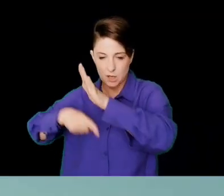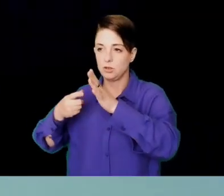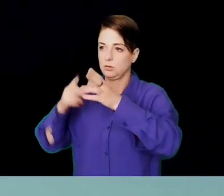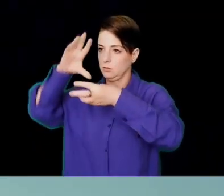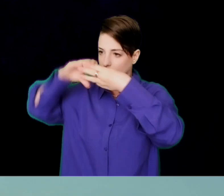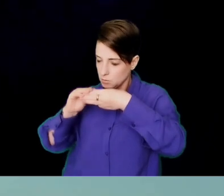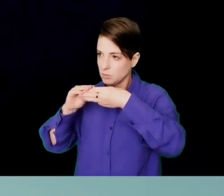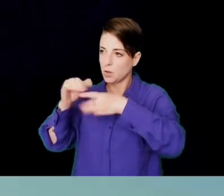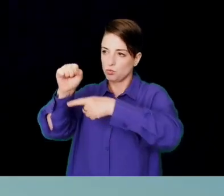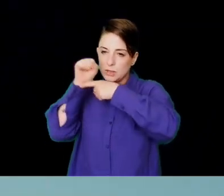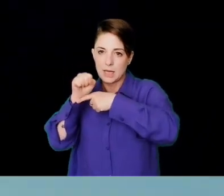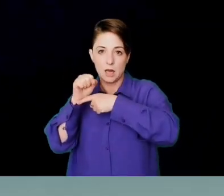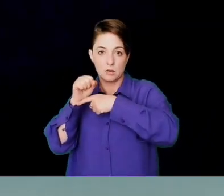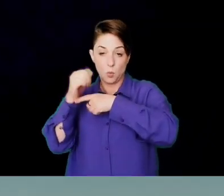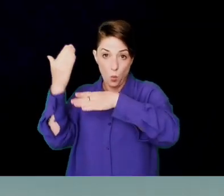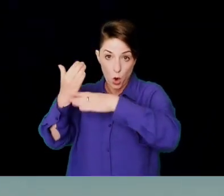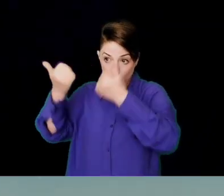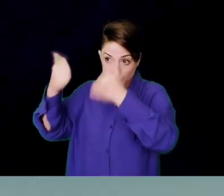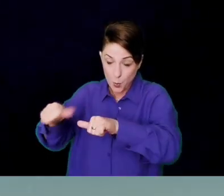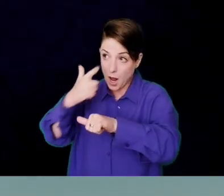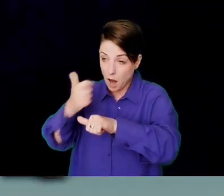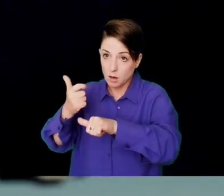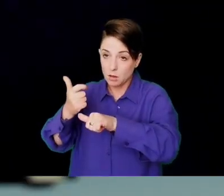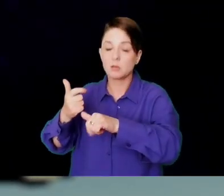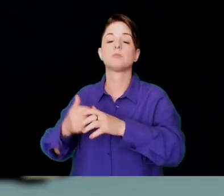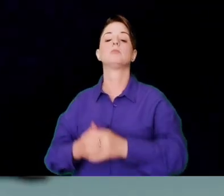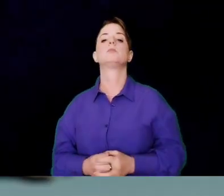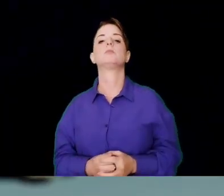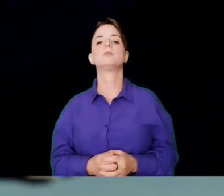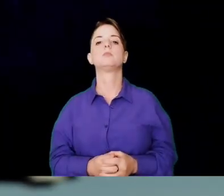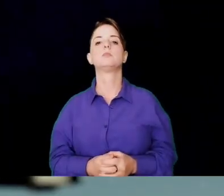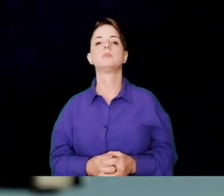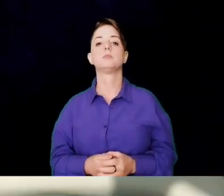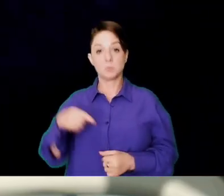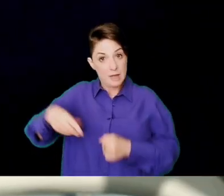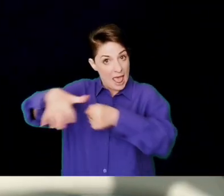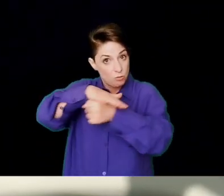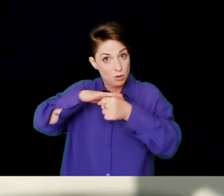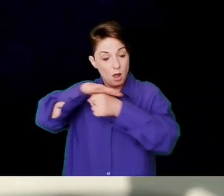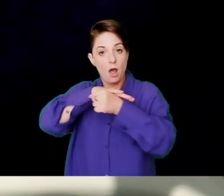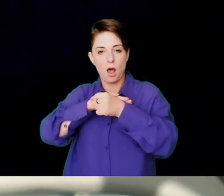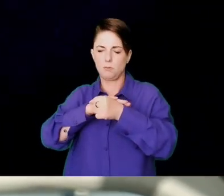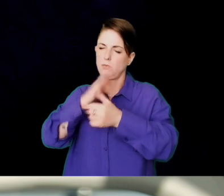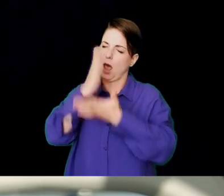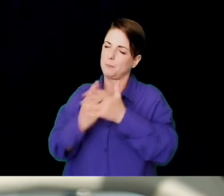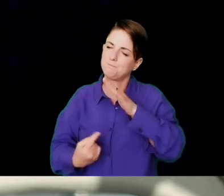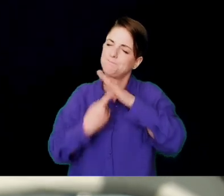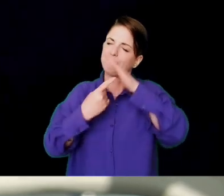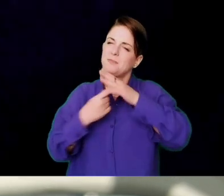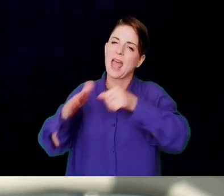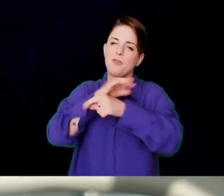might work. Point Sur was one of the most important areas that we protected on the entire Central